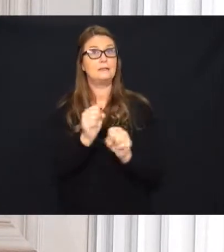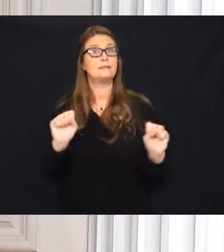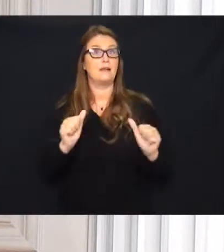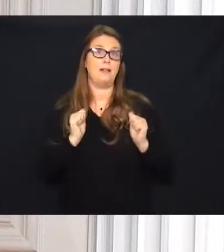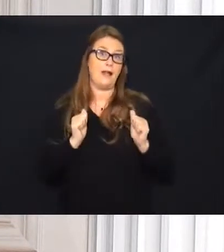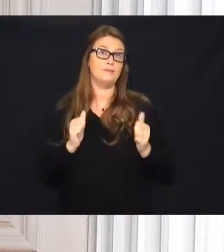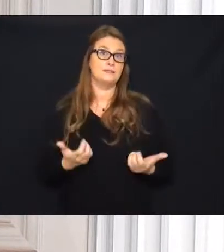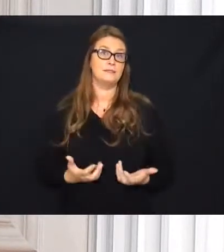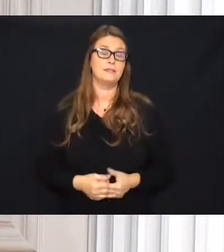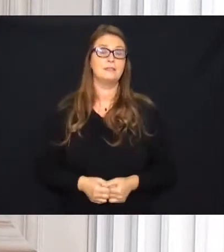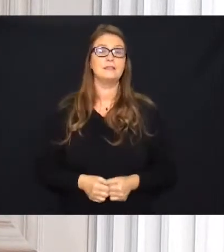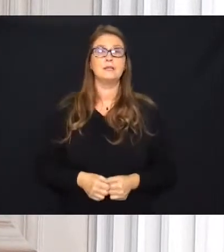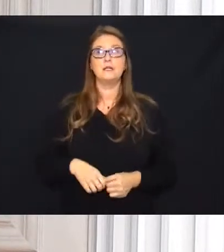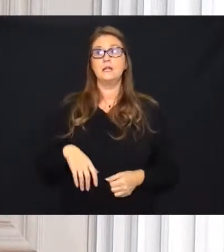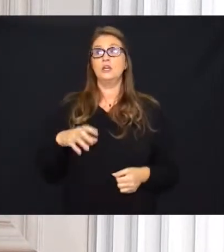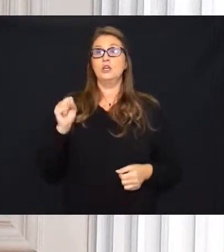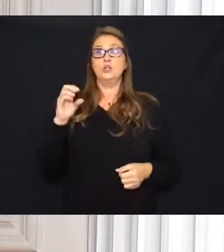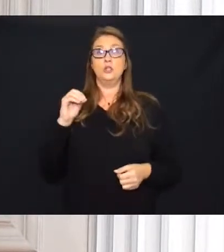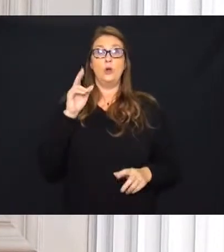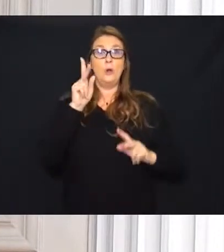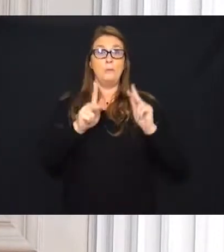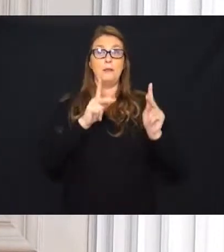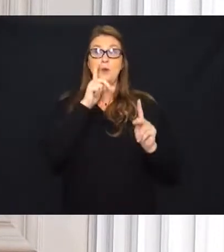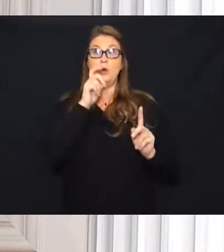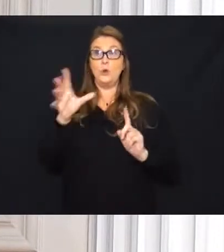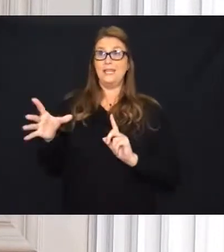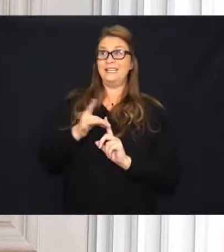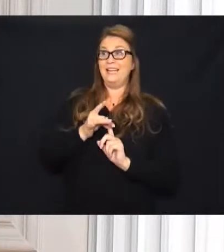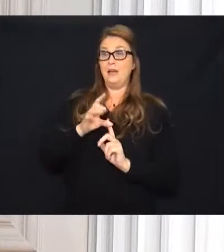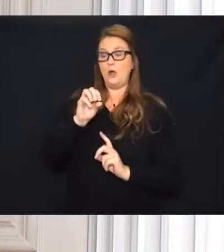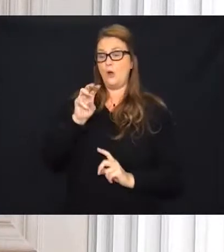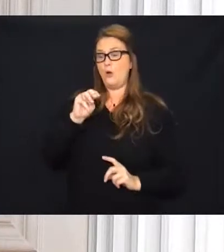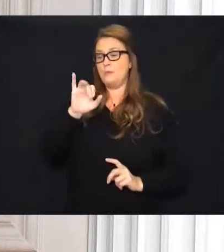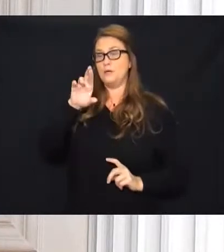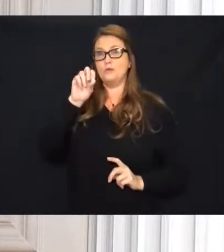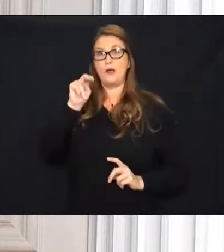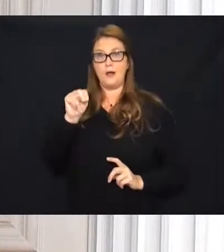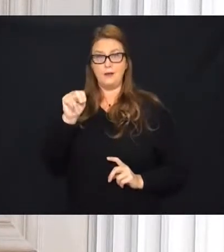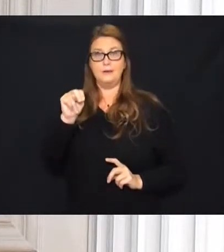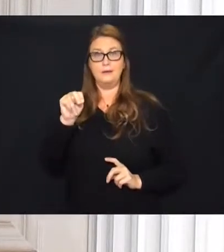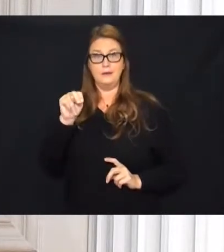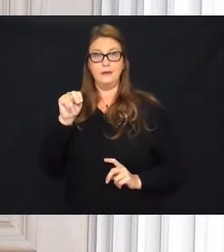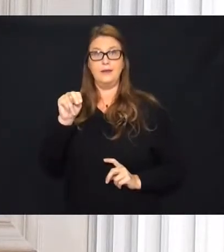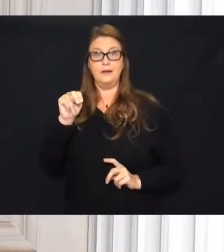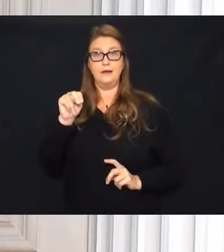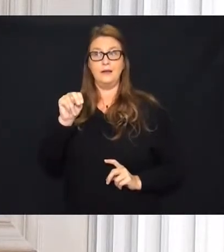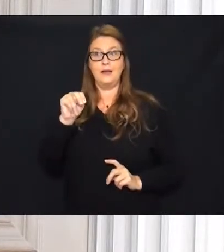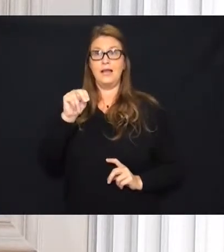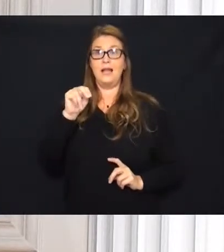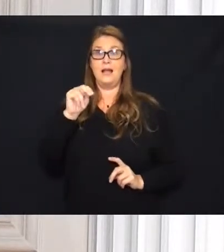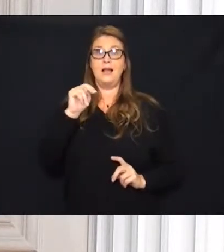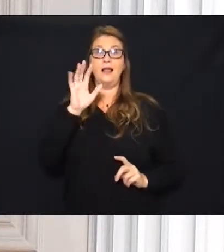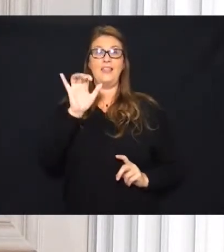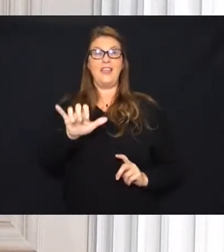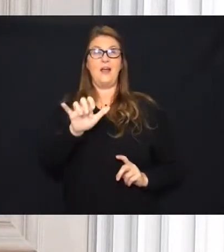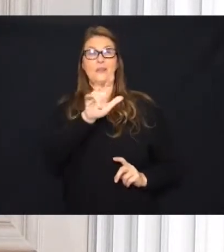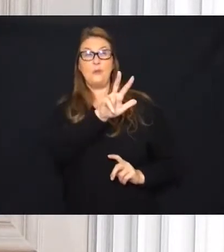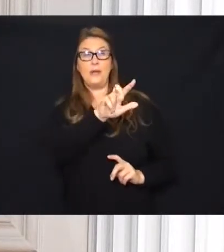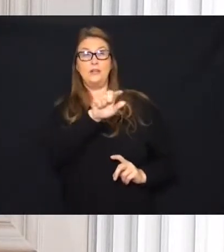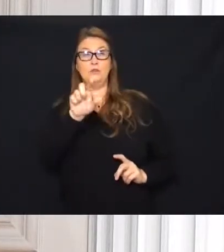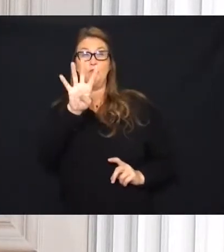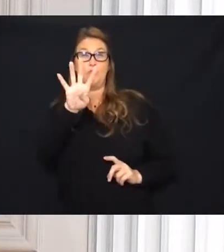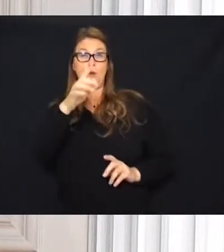of reinfection with Omicron goes up by threefold in that 3 to 4 month window